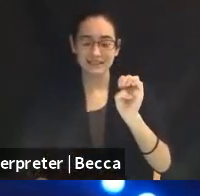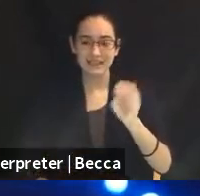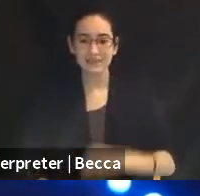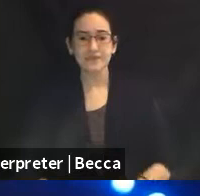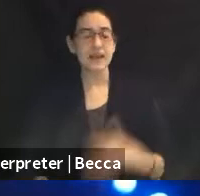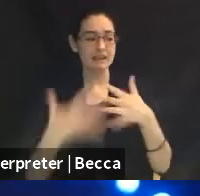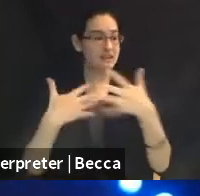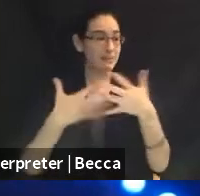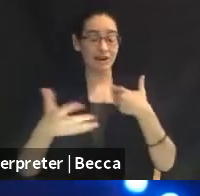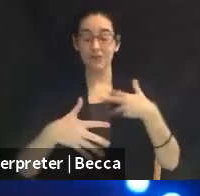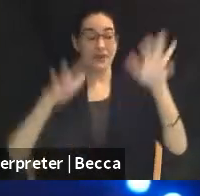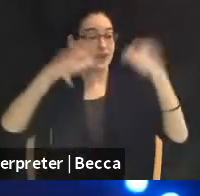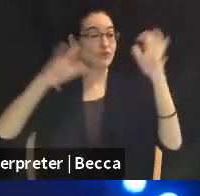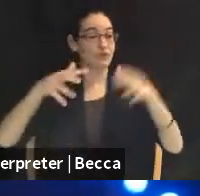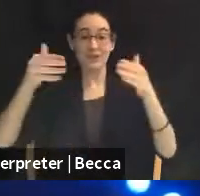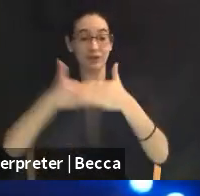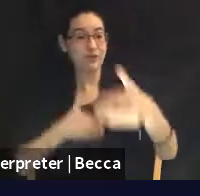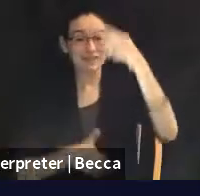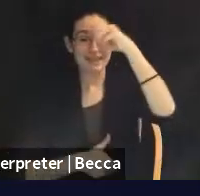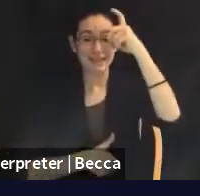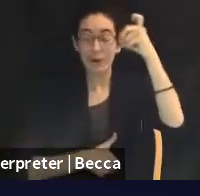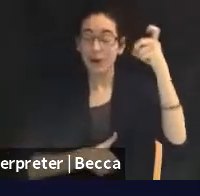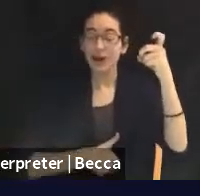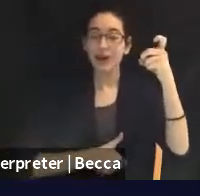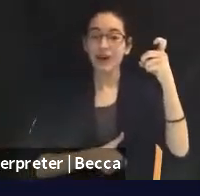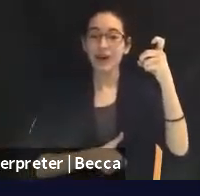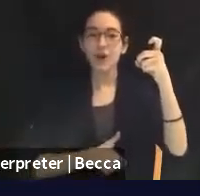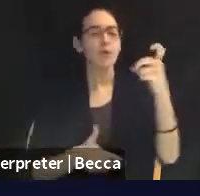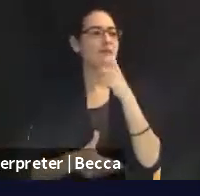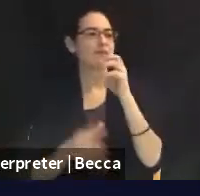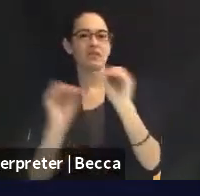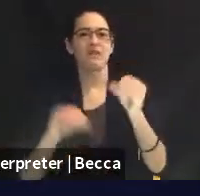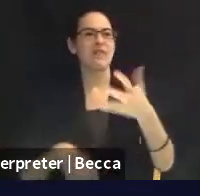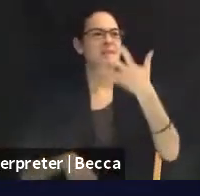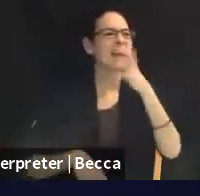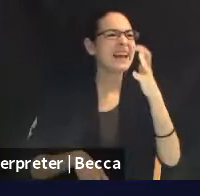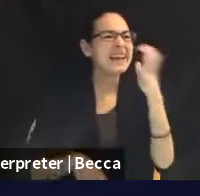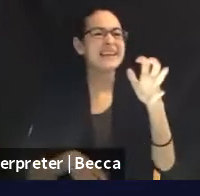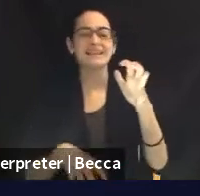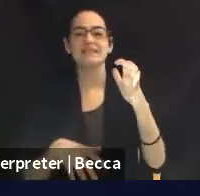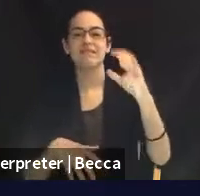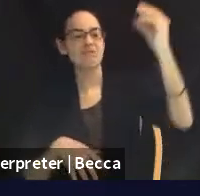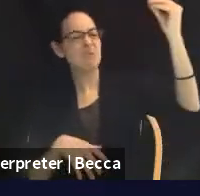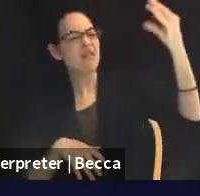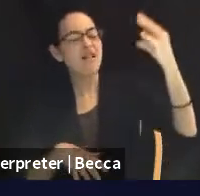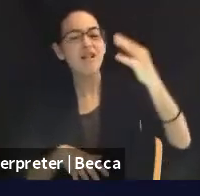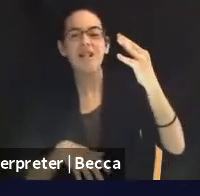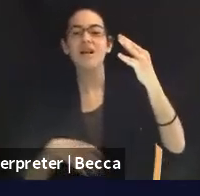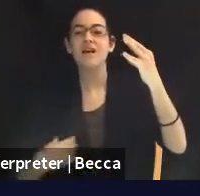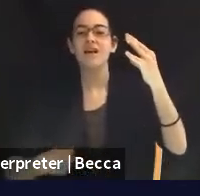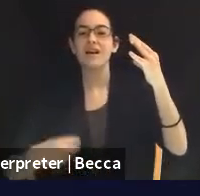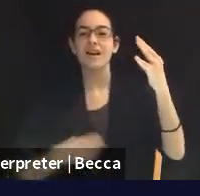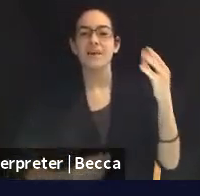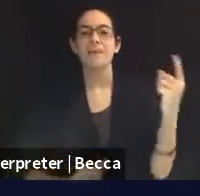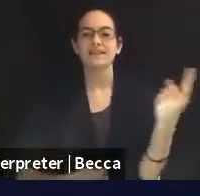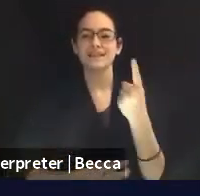Austin, or there's nothing but heat and it burns everything up, that something about the root system